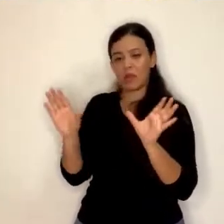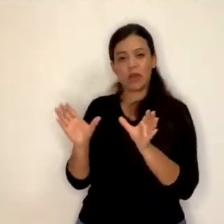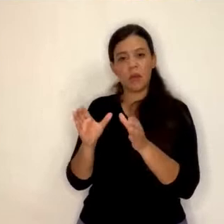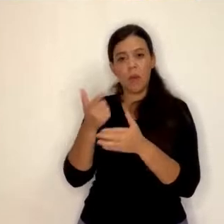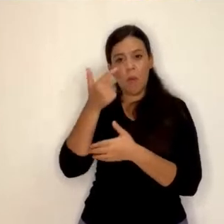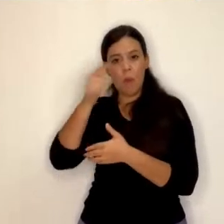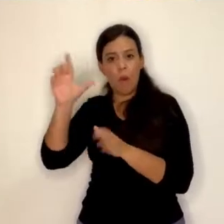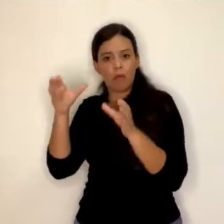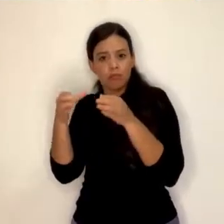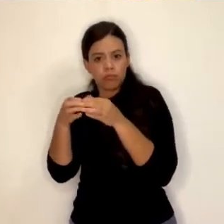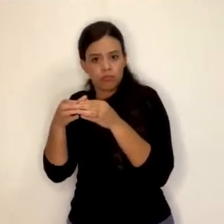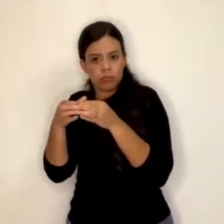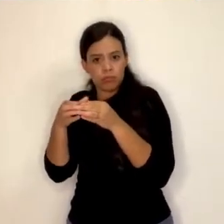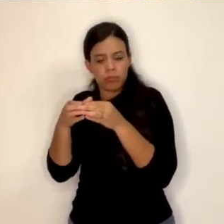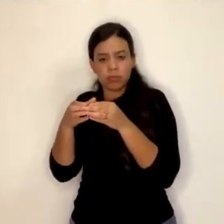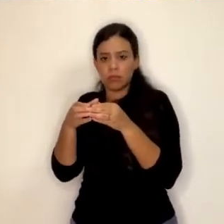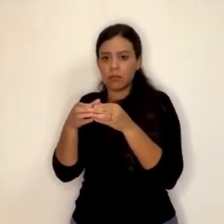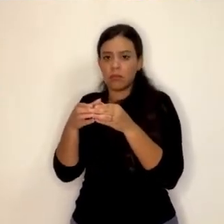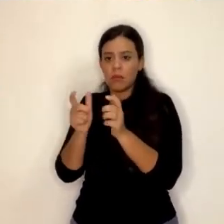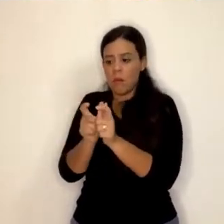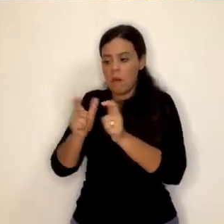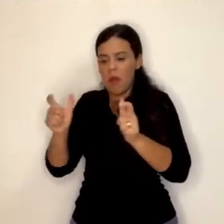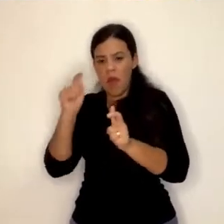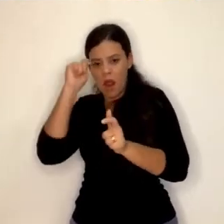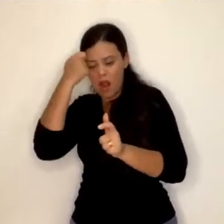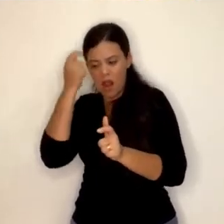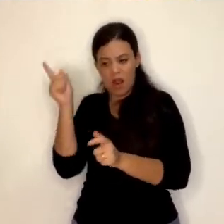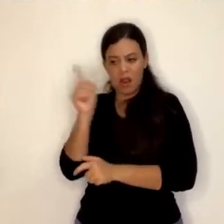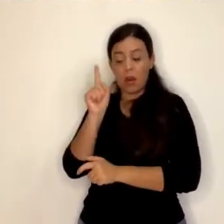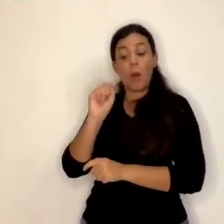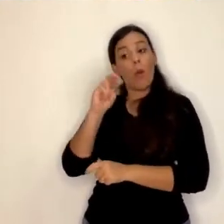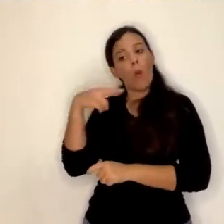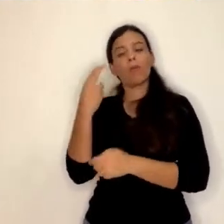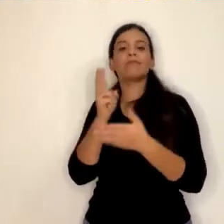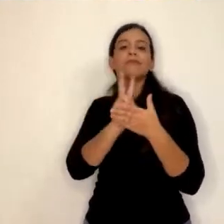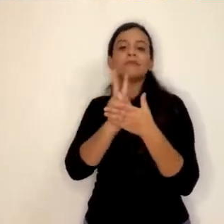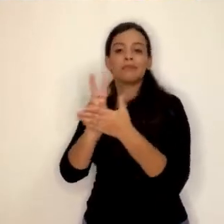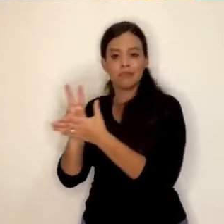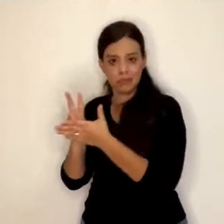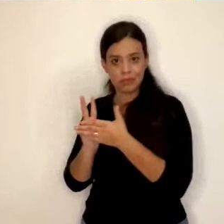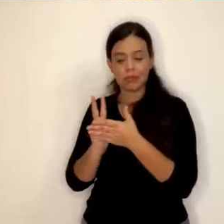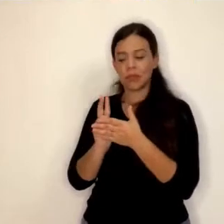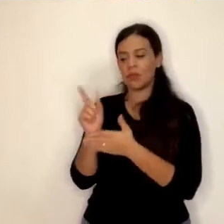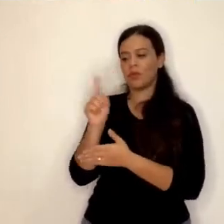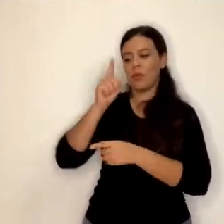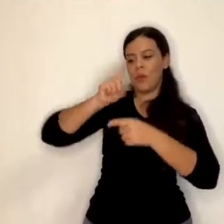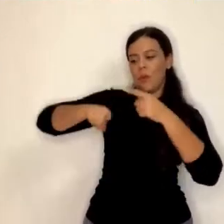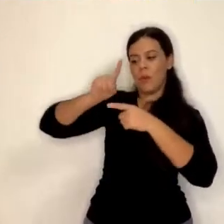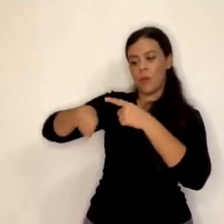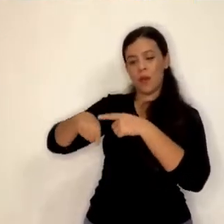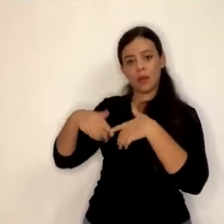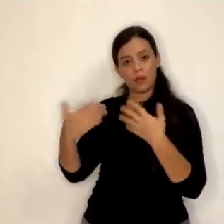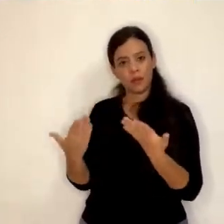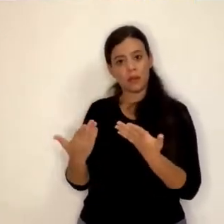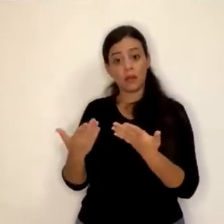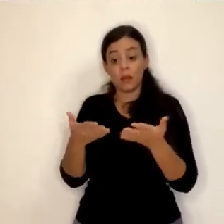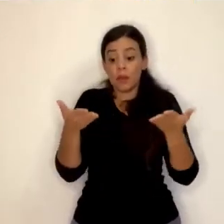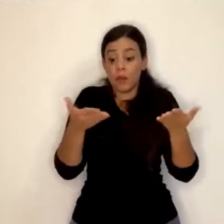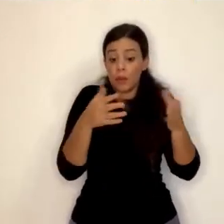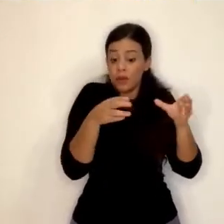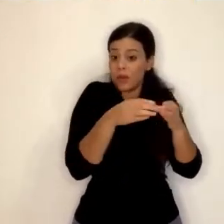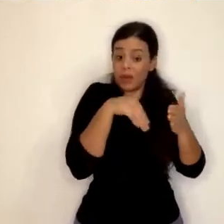centuries the rights of a population that which is formed by elites that